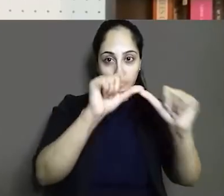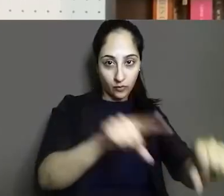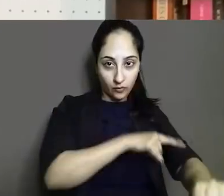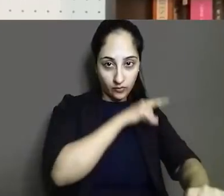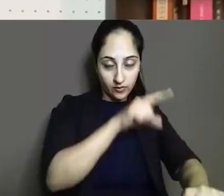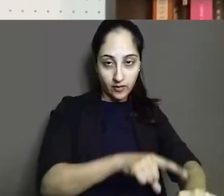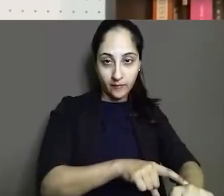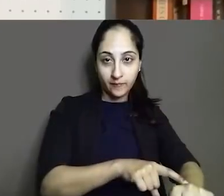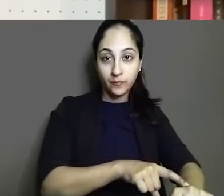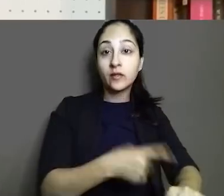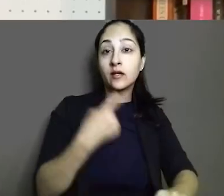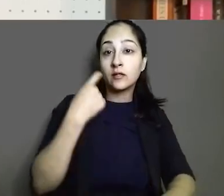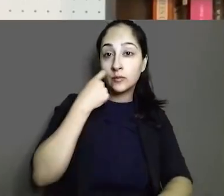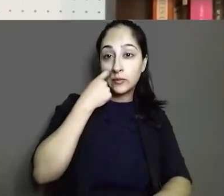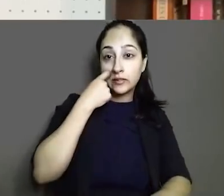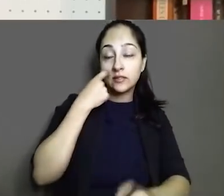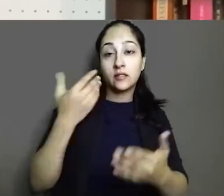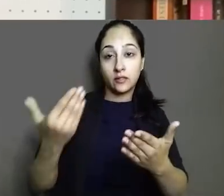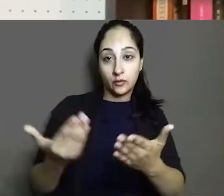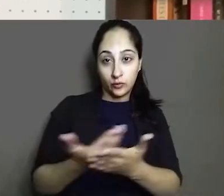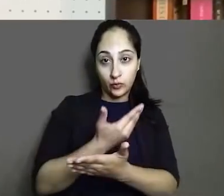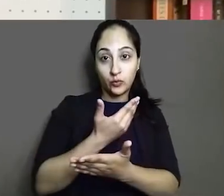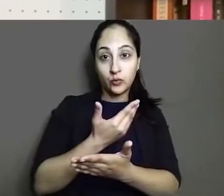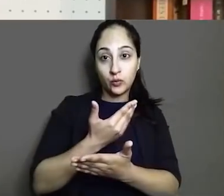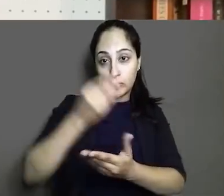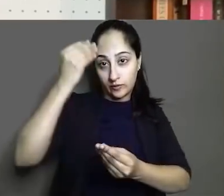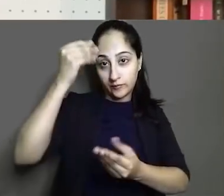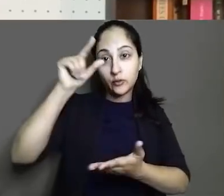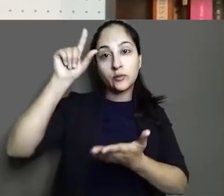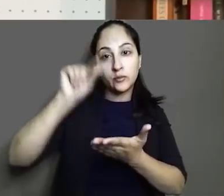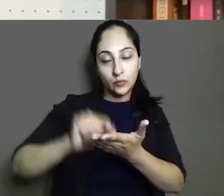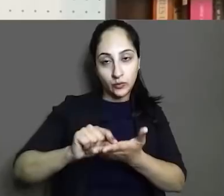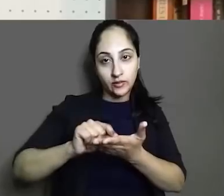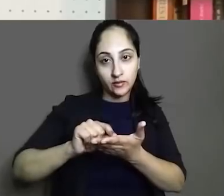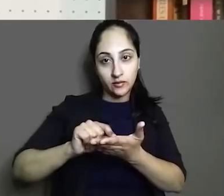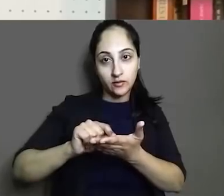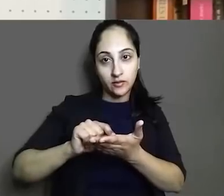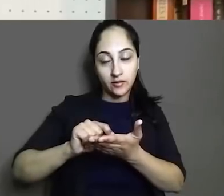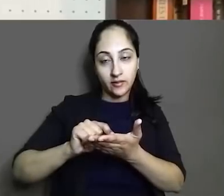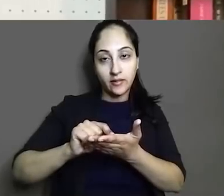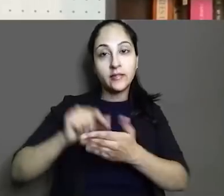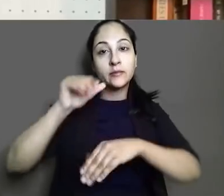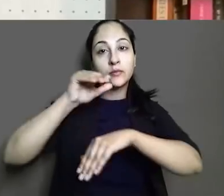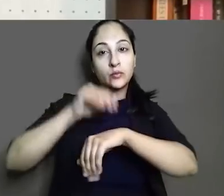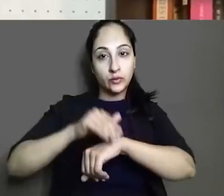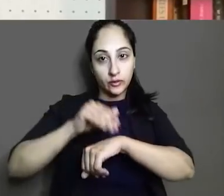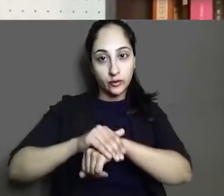people who have not regained their breathing functions and